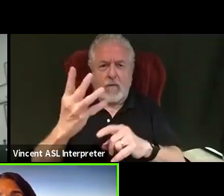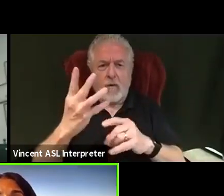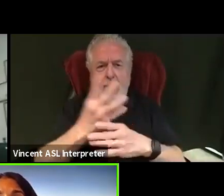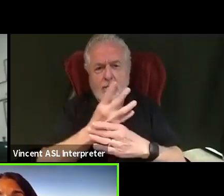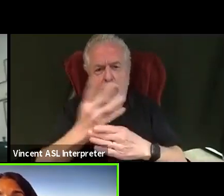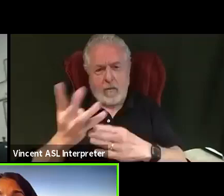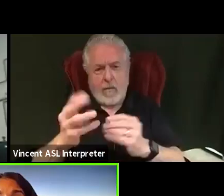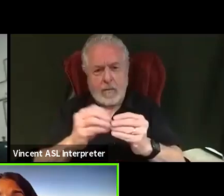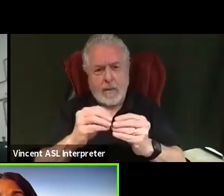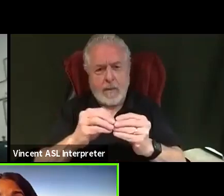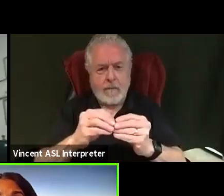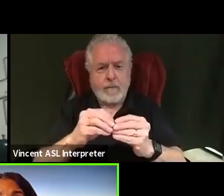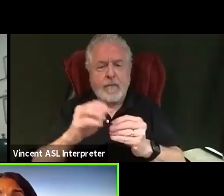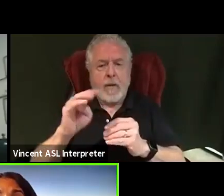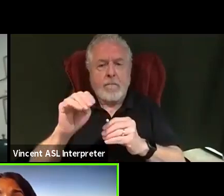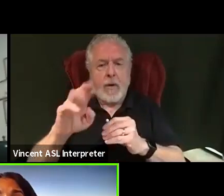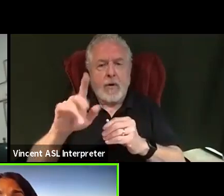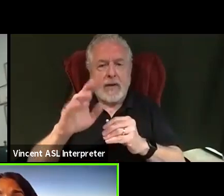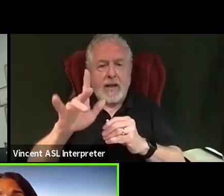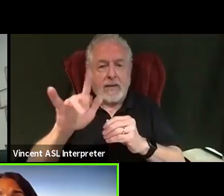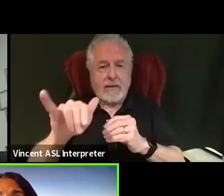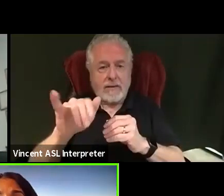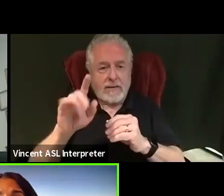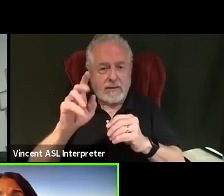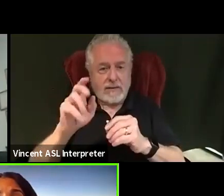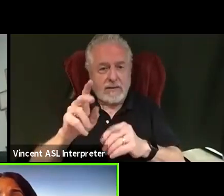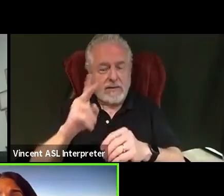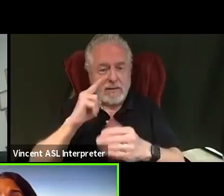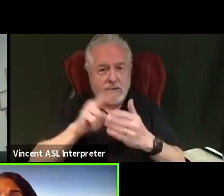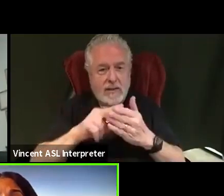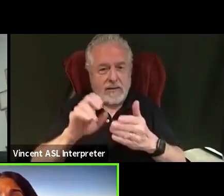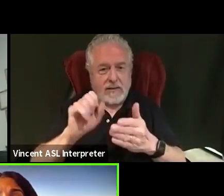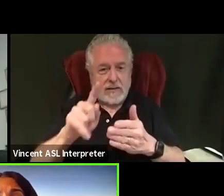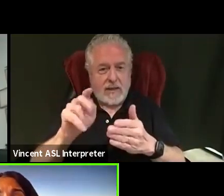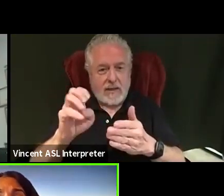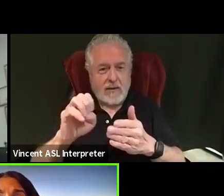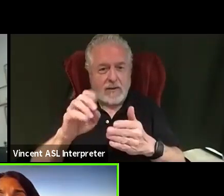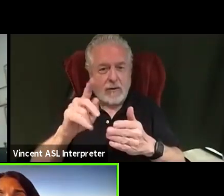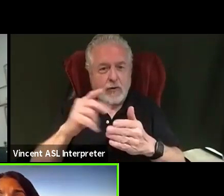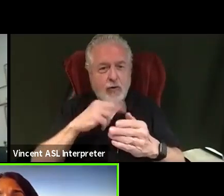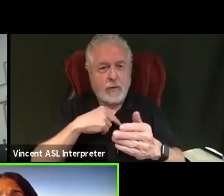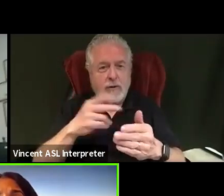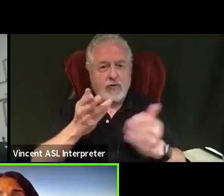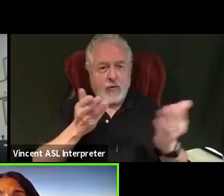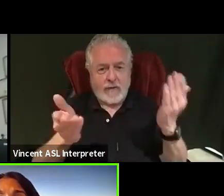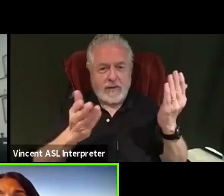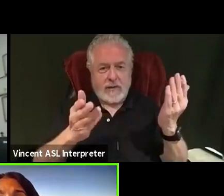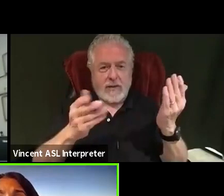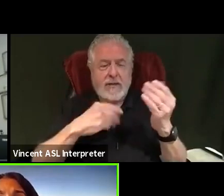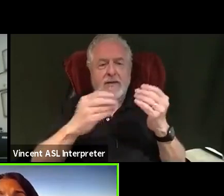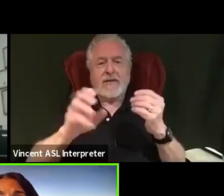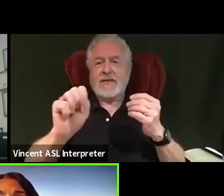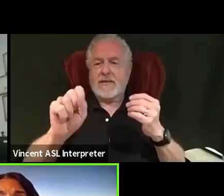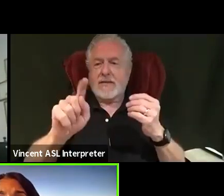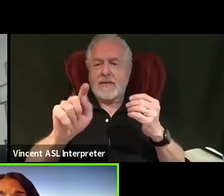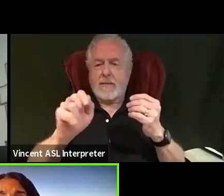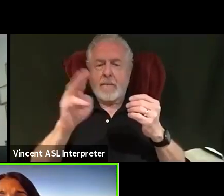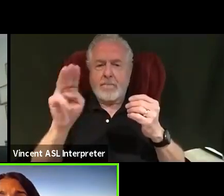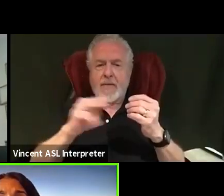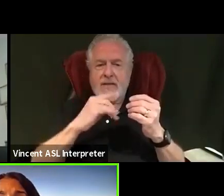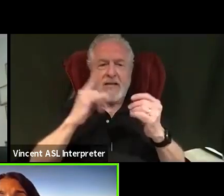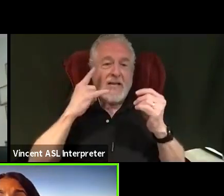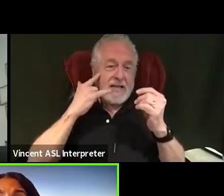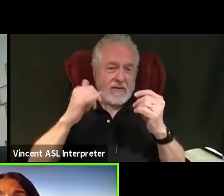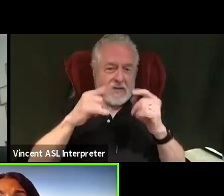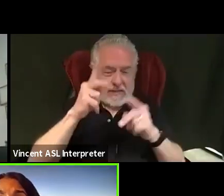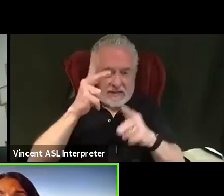weeks. Dr. Mark Galli, Secretary of State Health and Human Services, issued a statement Monday that said